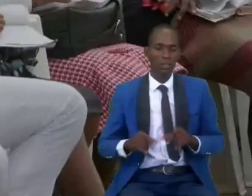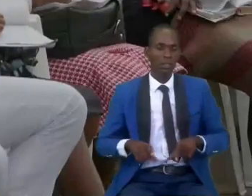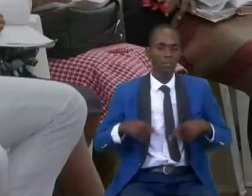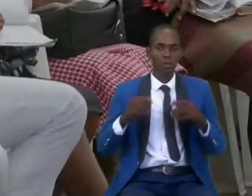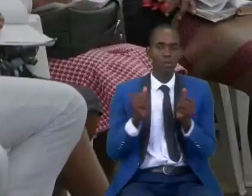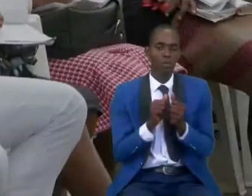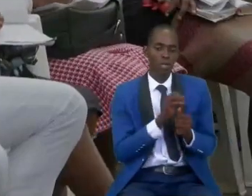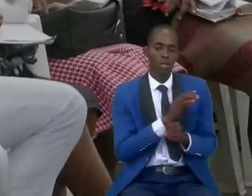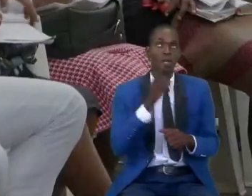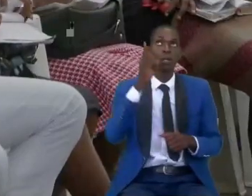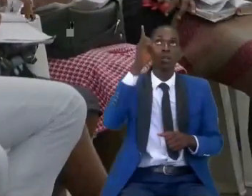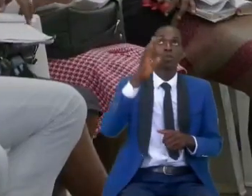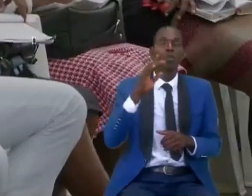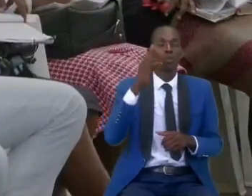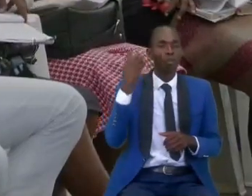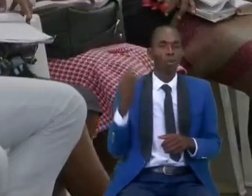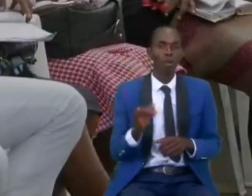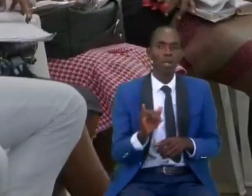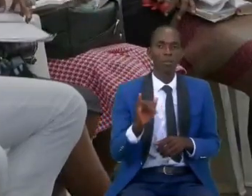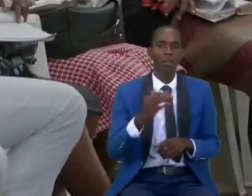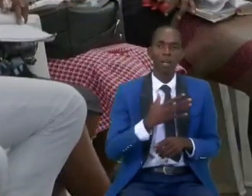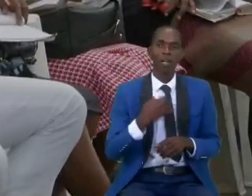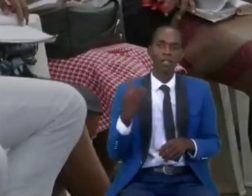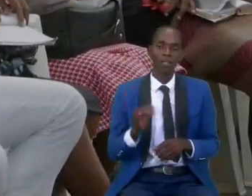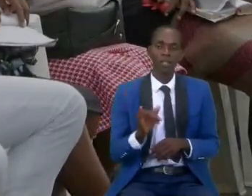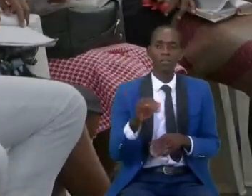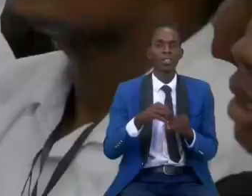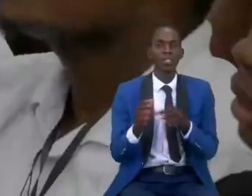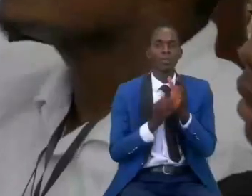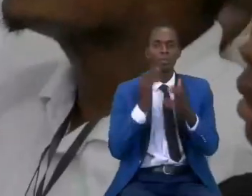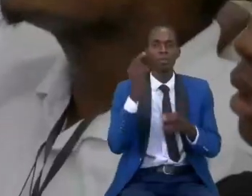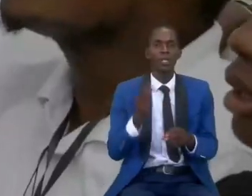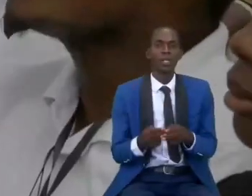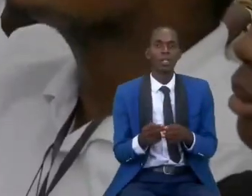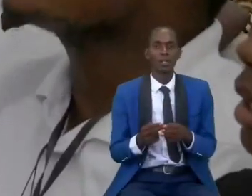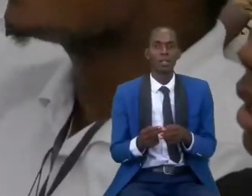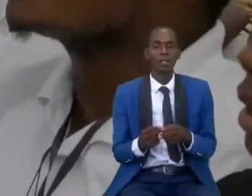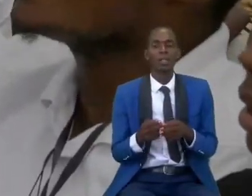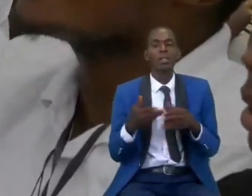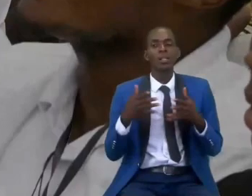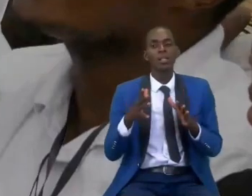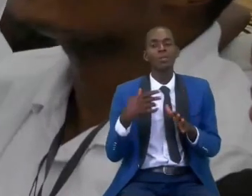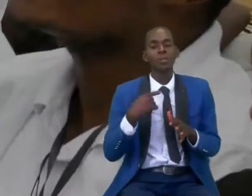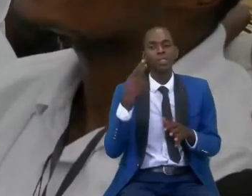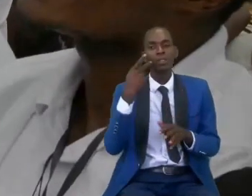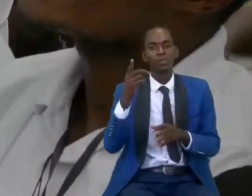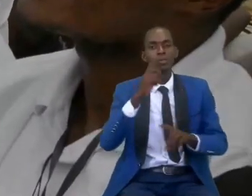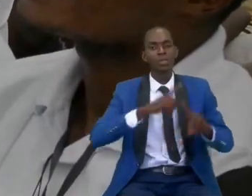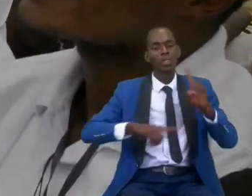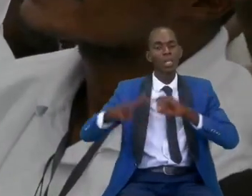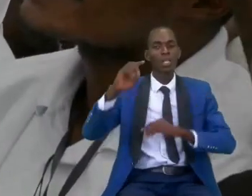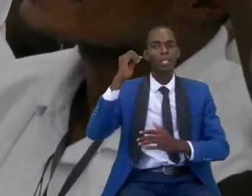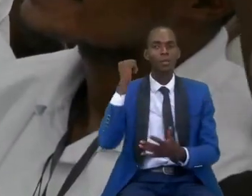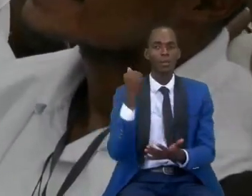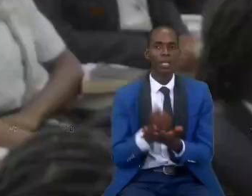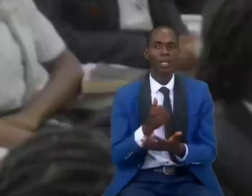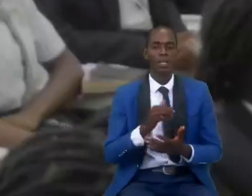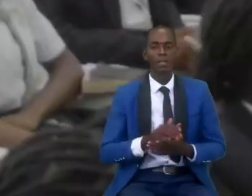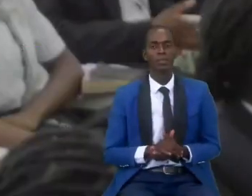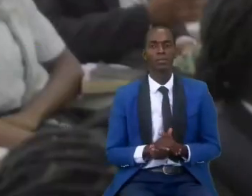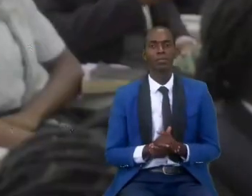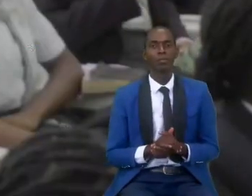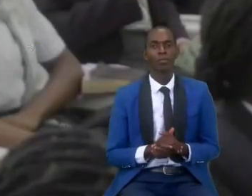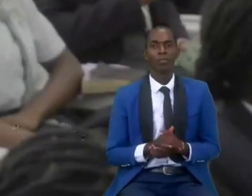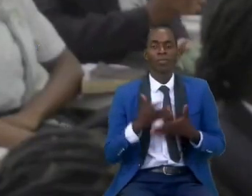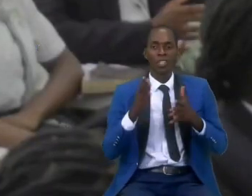name. Yeah. Let me hear the amen. Yeah. Let heaven hear the amen.